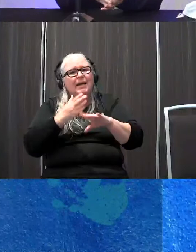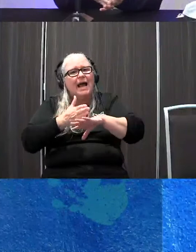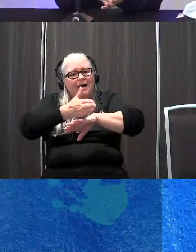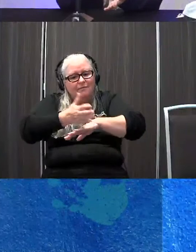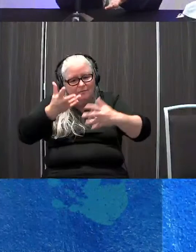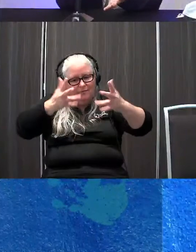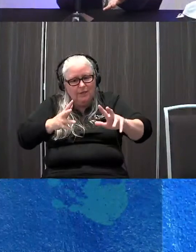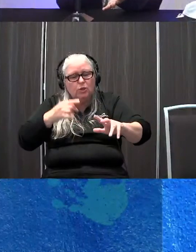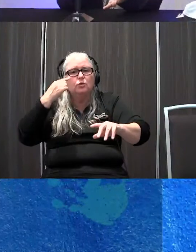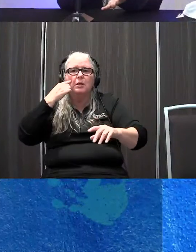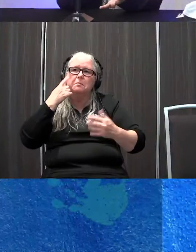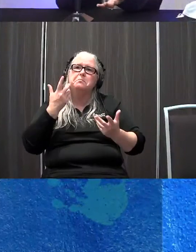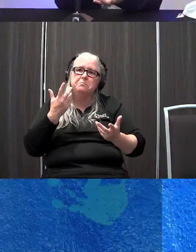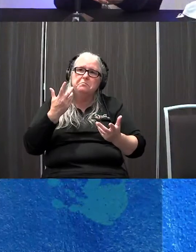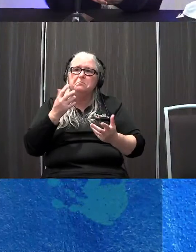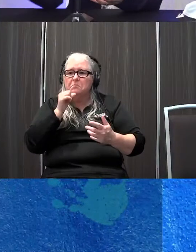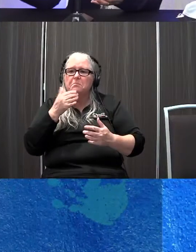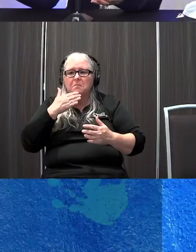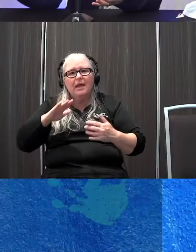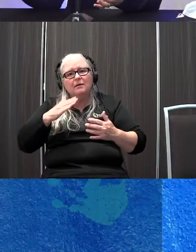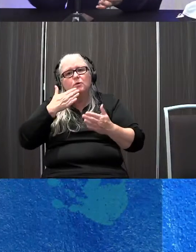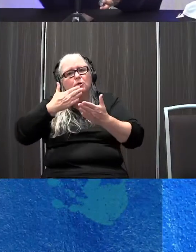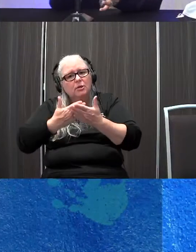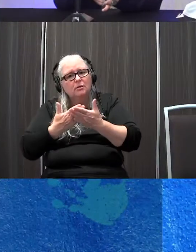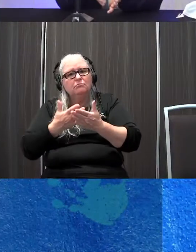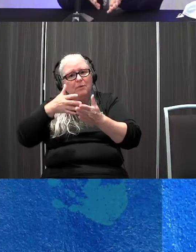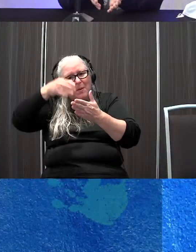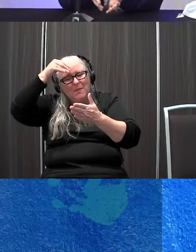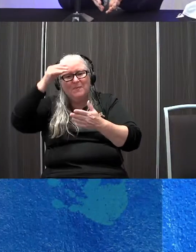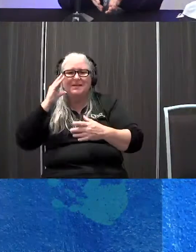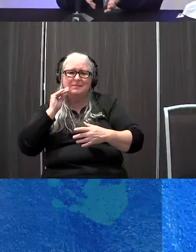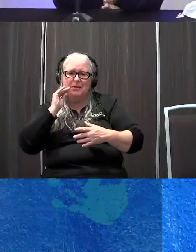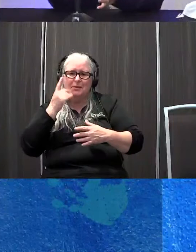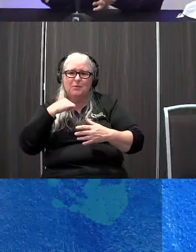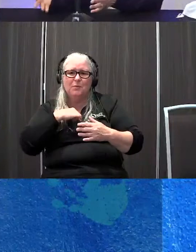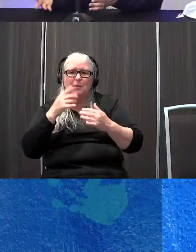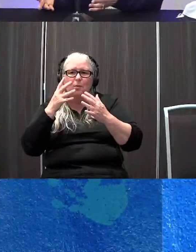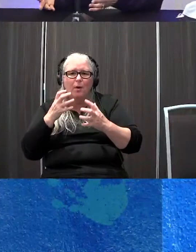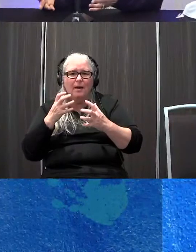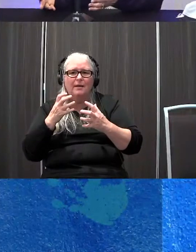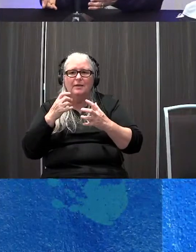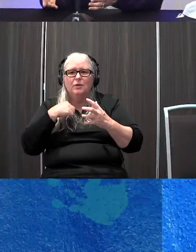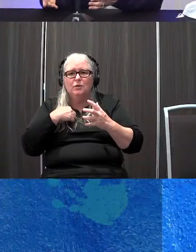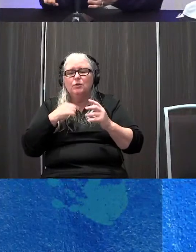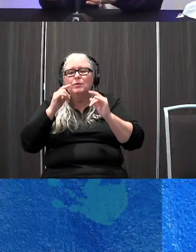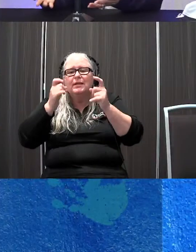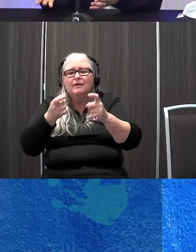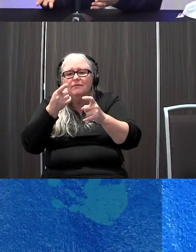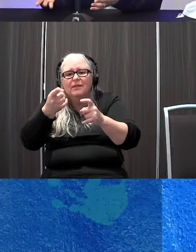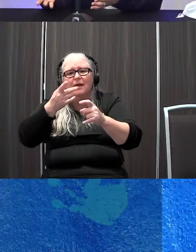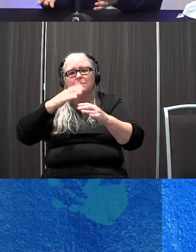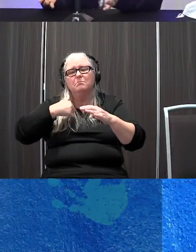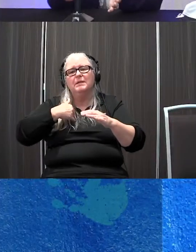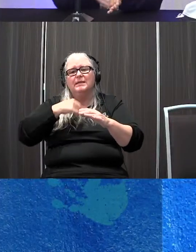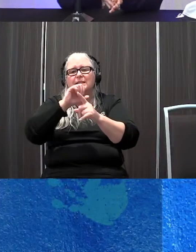for us. So we don't want to help people avoid all things, but we want to put them in an amount of the situation that they can be